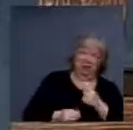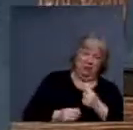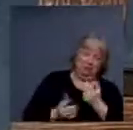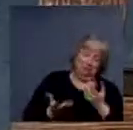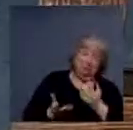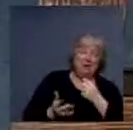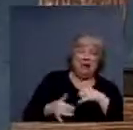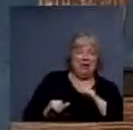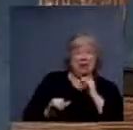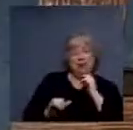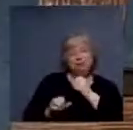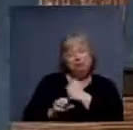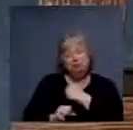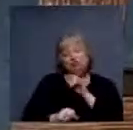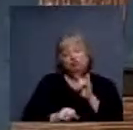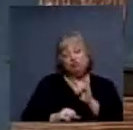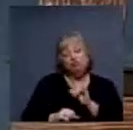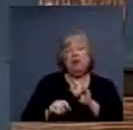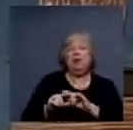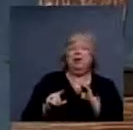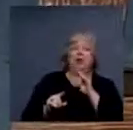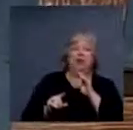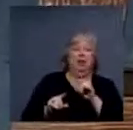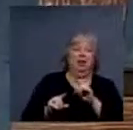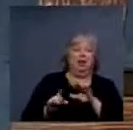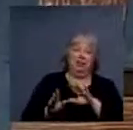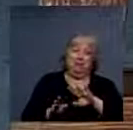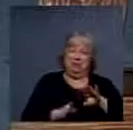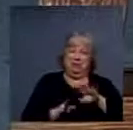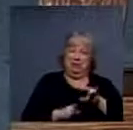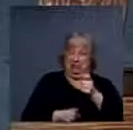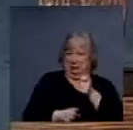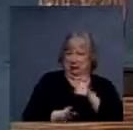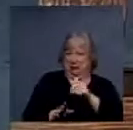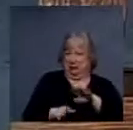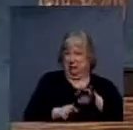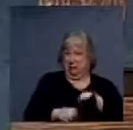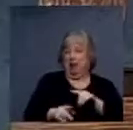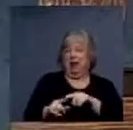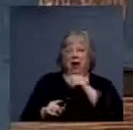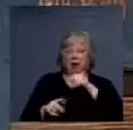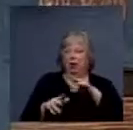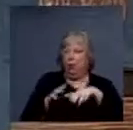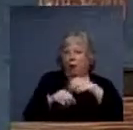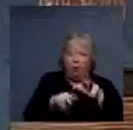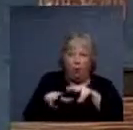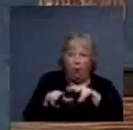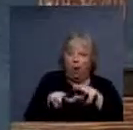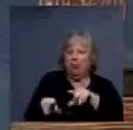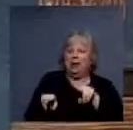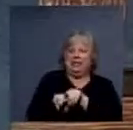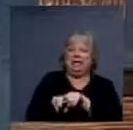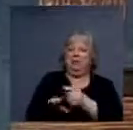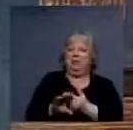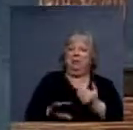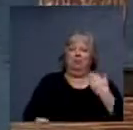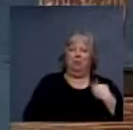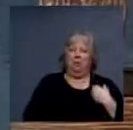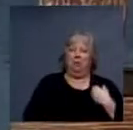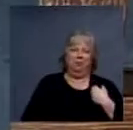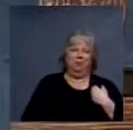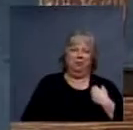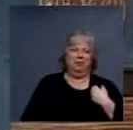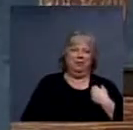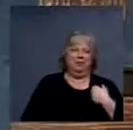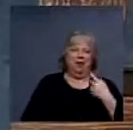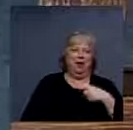still love them. However, they've kind of gotten pushed to the side. I don't take them for a walk like I used to, and